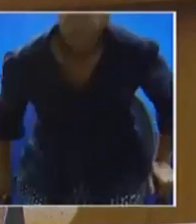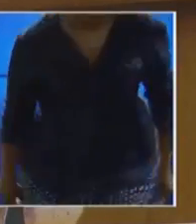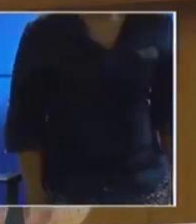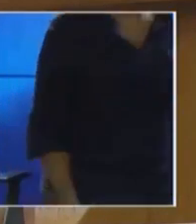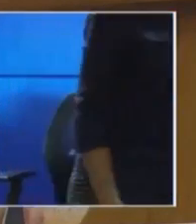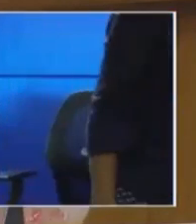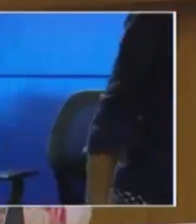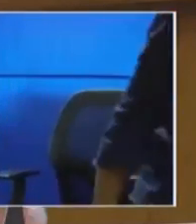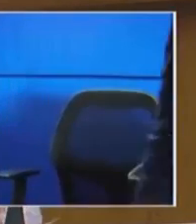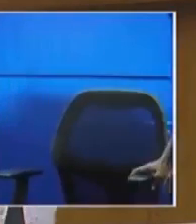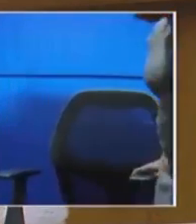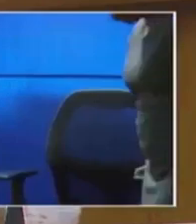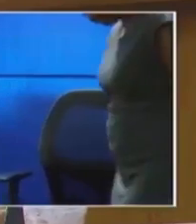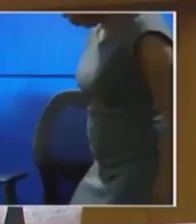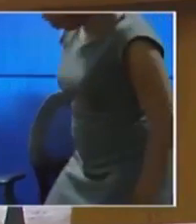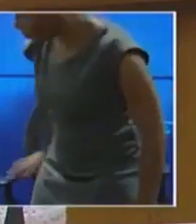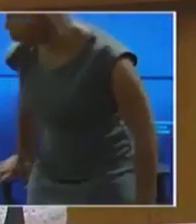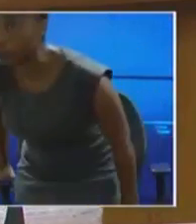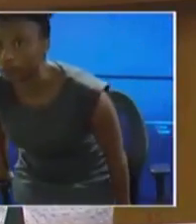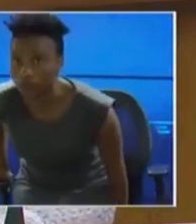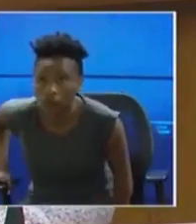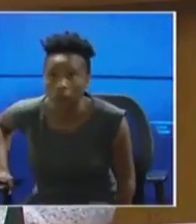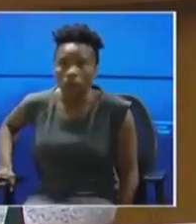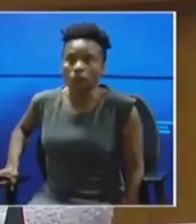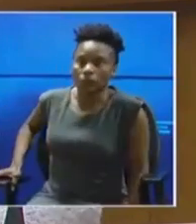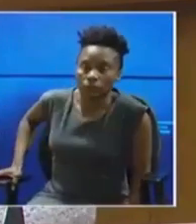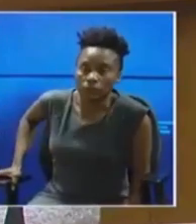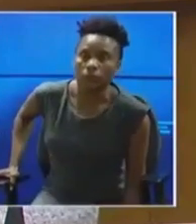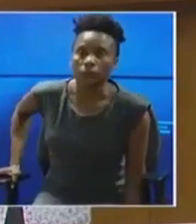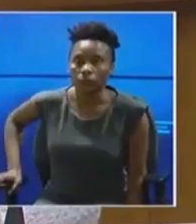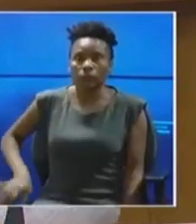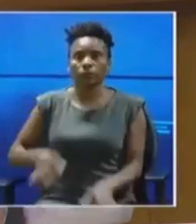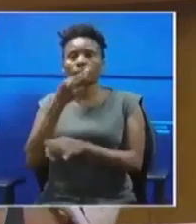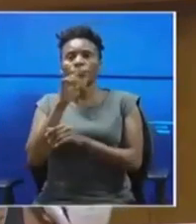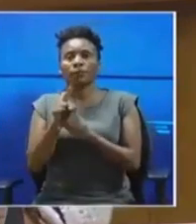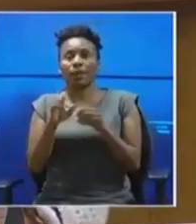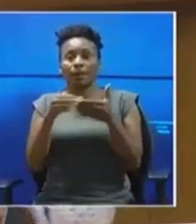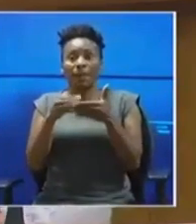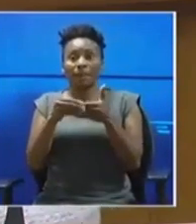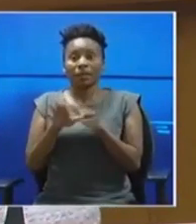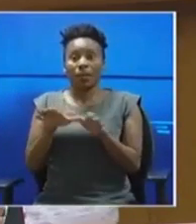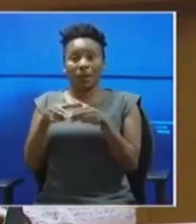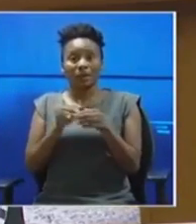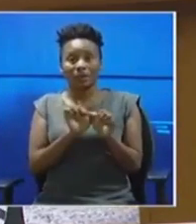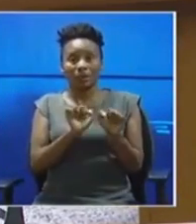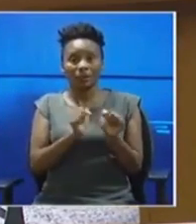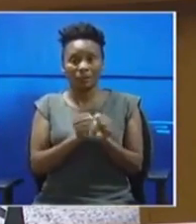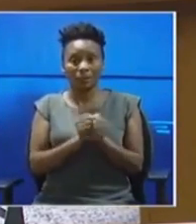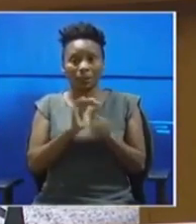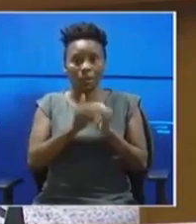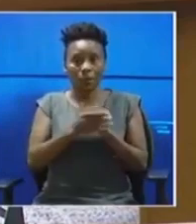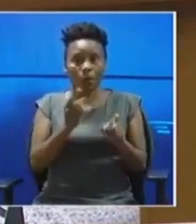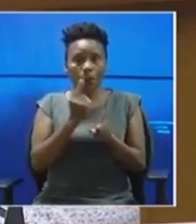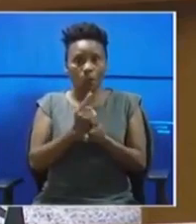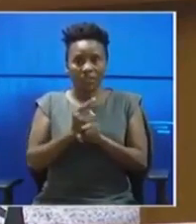It is this very culture that is ruining our country. The notion that one must protect members of their parties at all costs, even